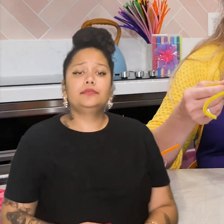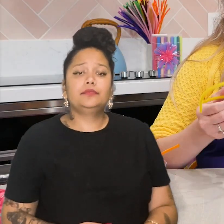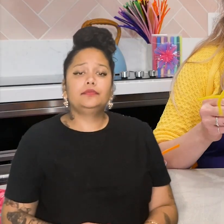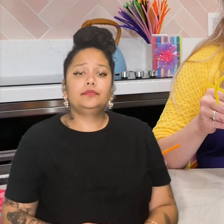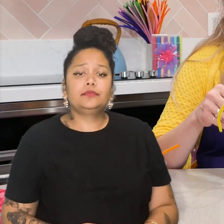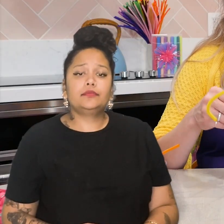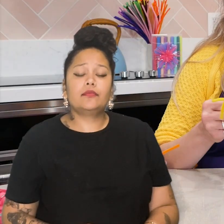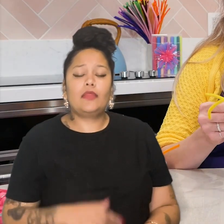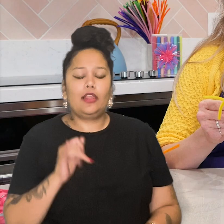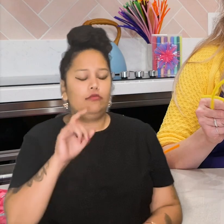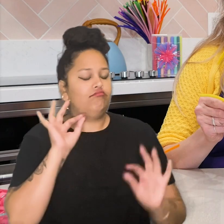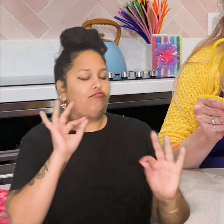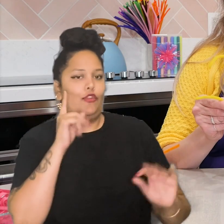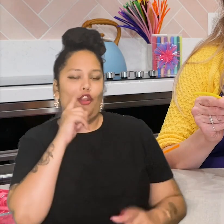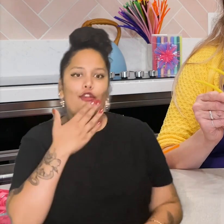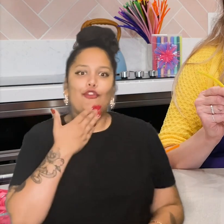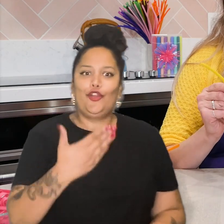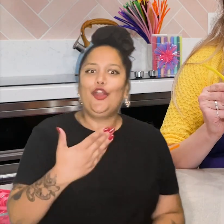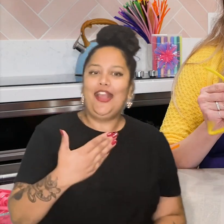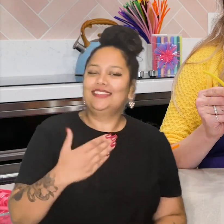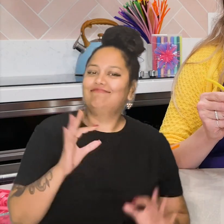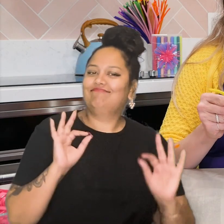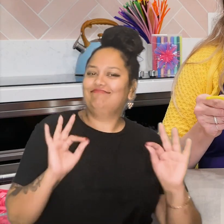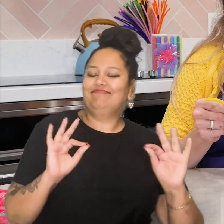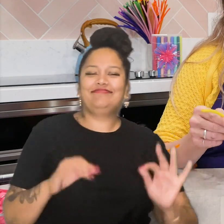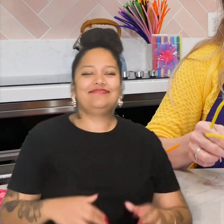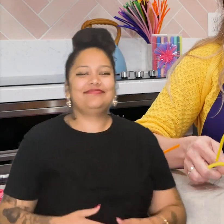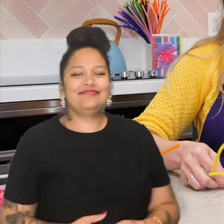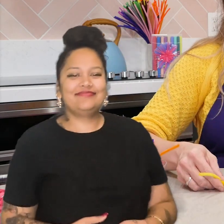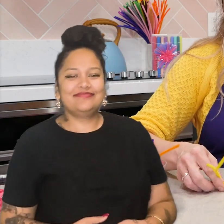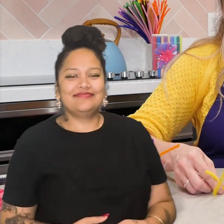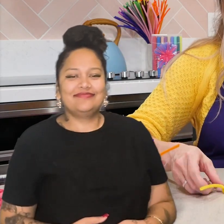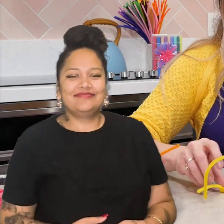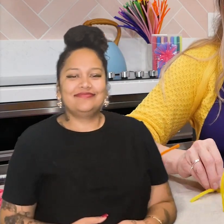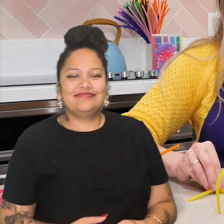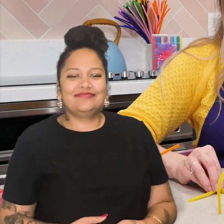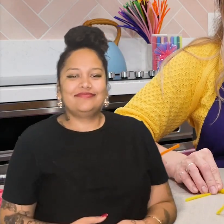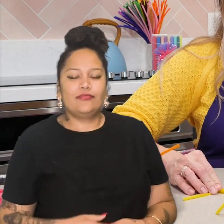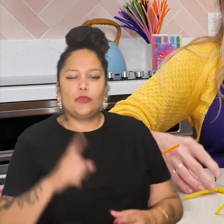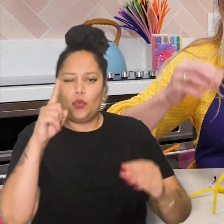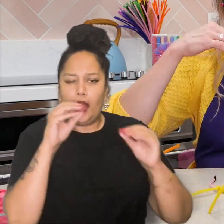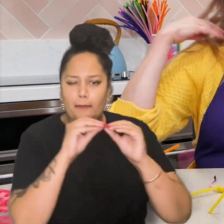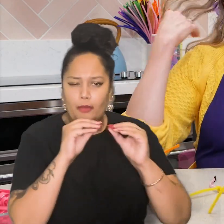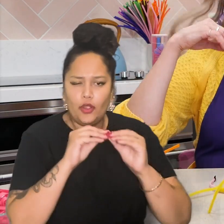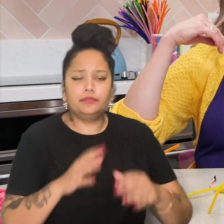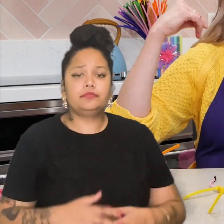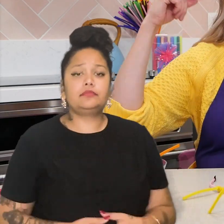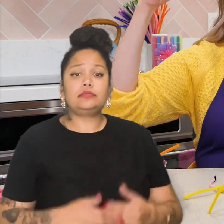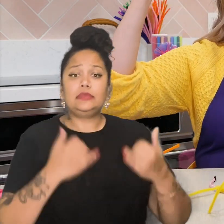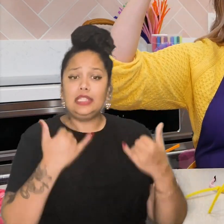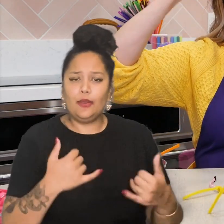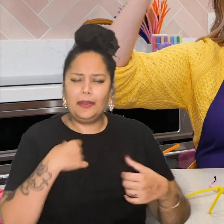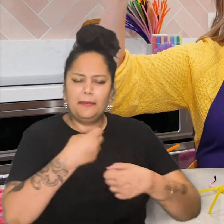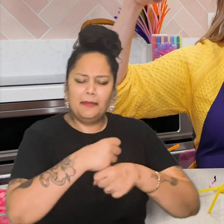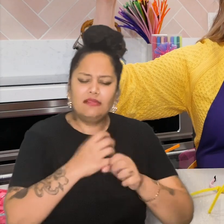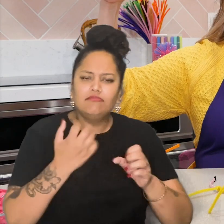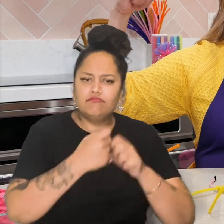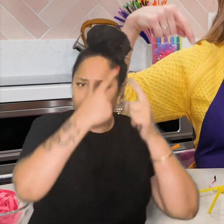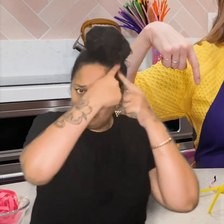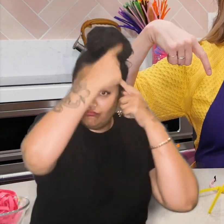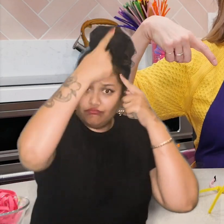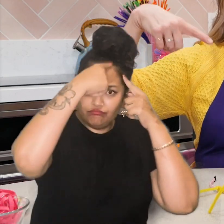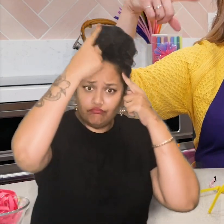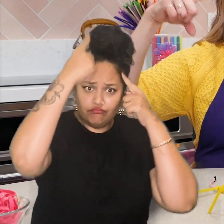And that's looking really good. Maybe one more. And then now we want to make the tiara